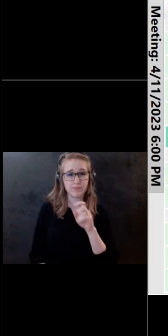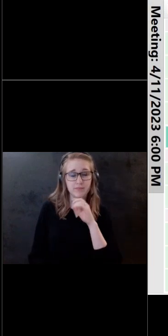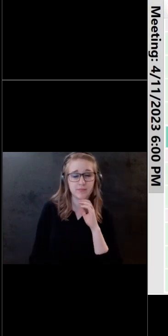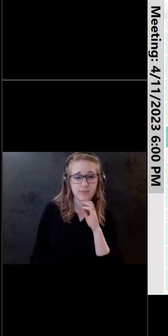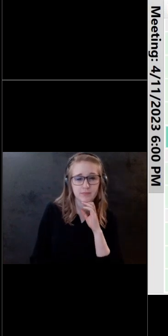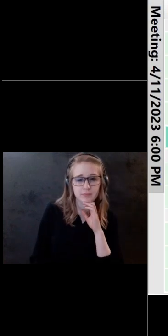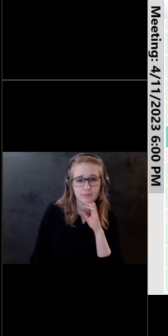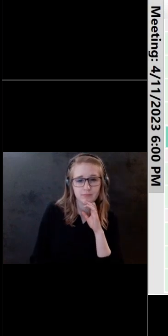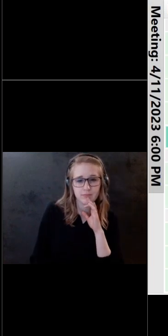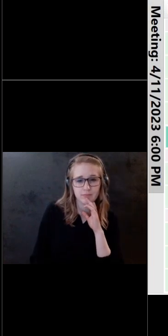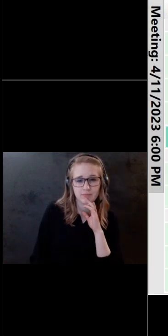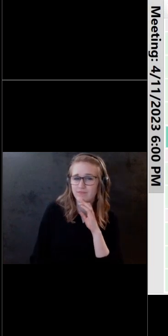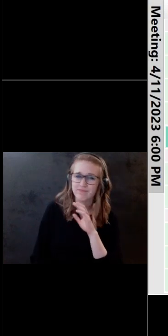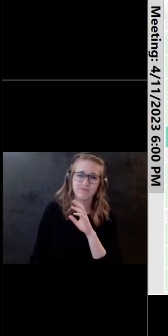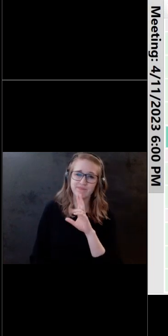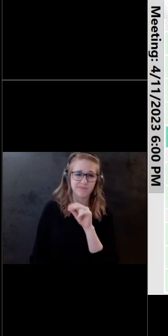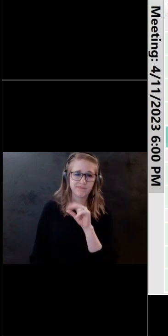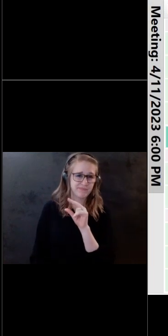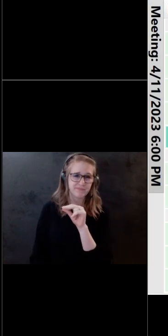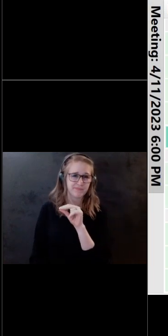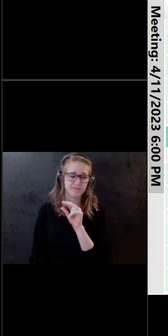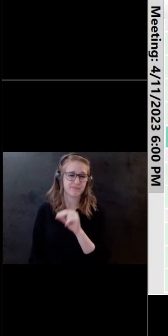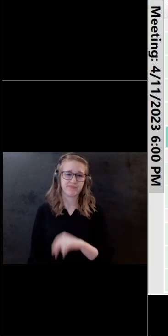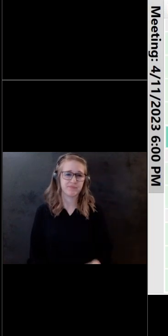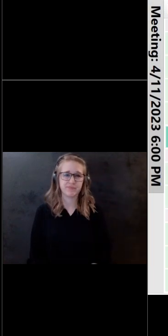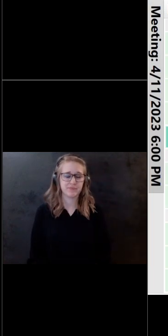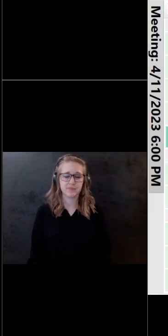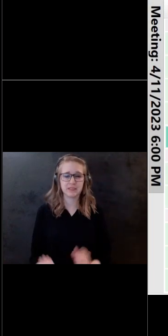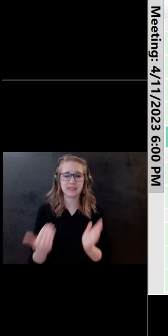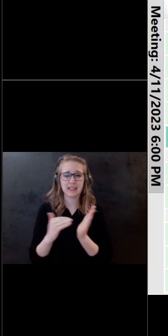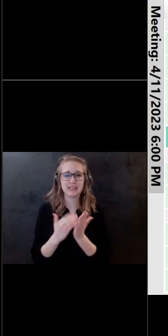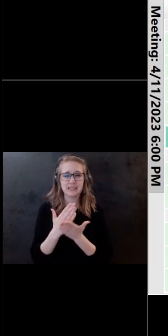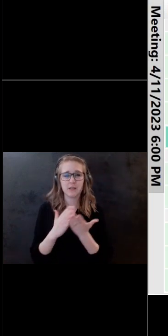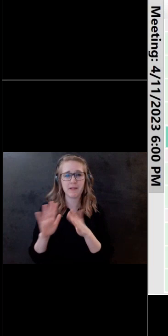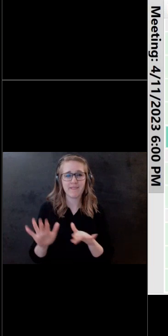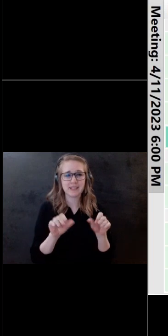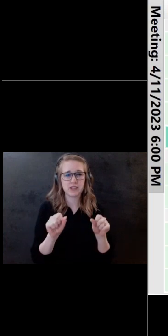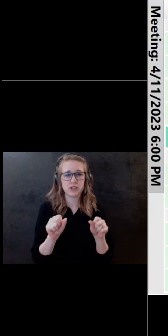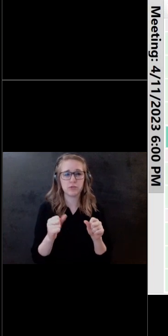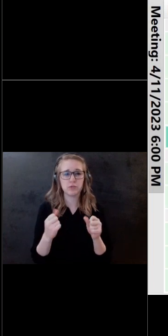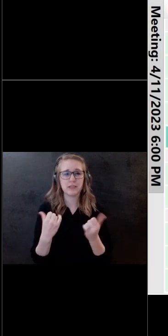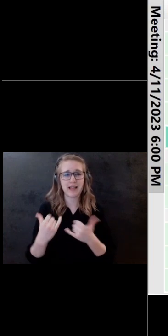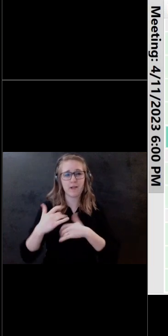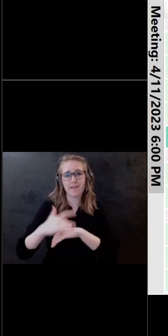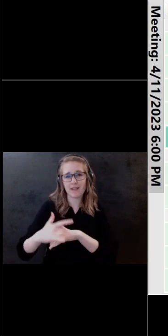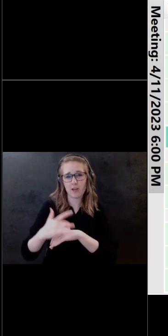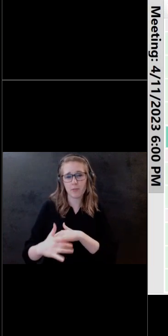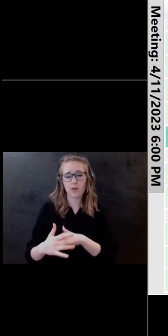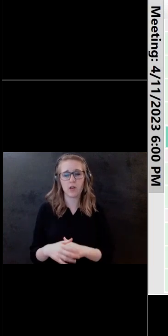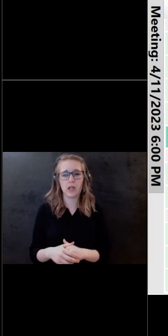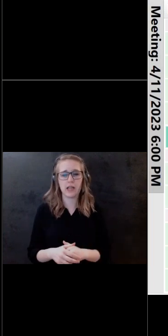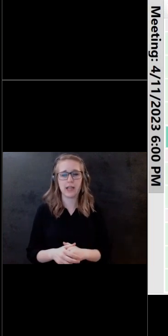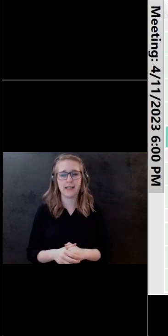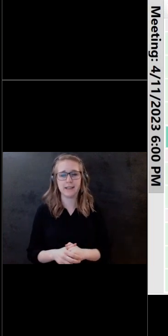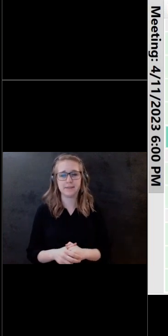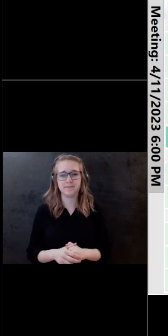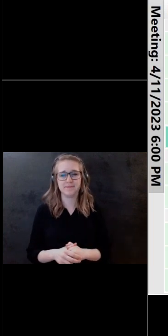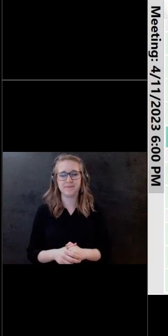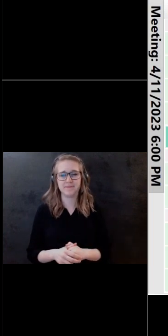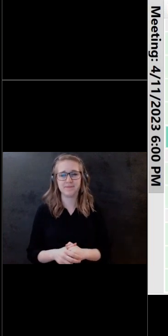At the moment, no, because again, some of these acquisitions that we have available for us pretty